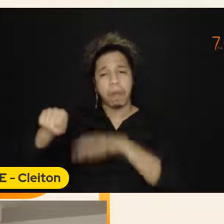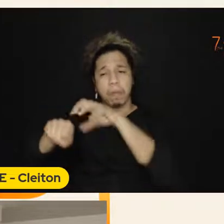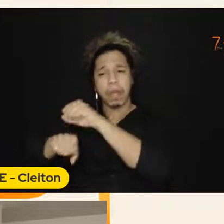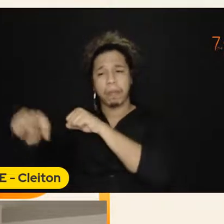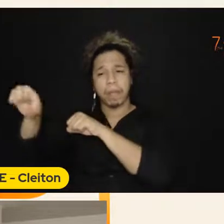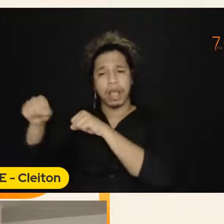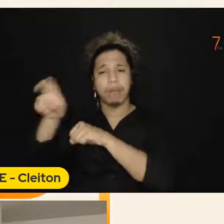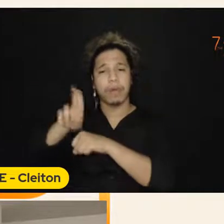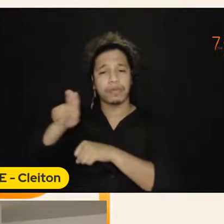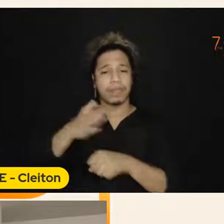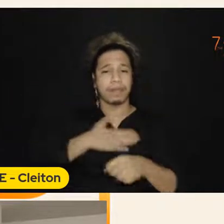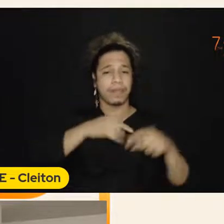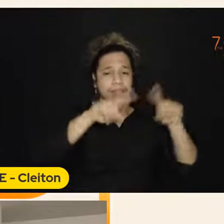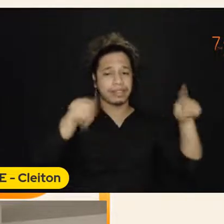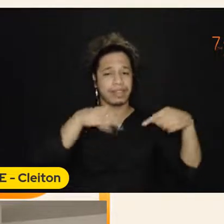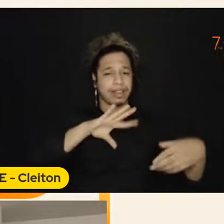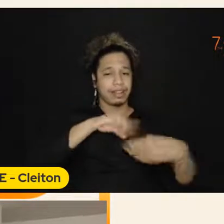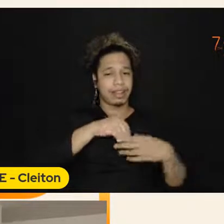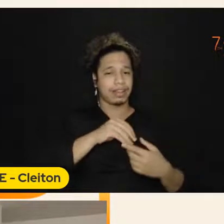There is something called